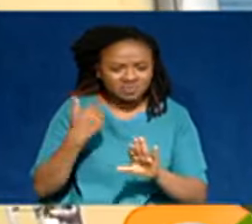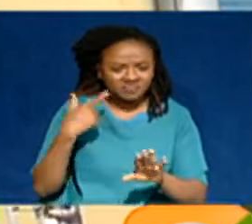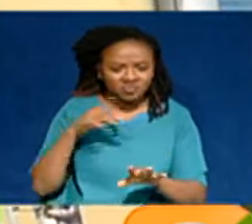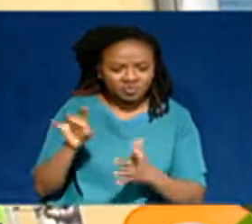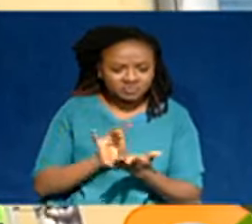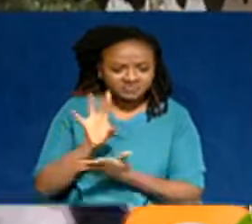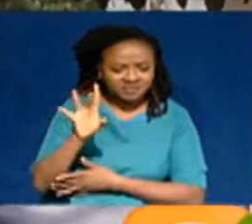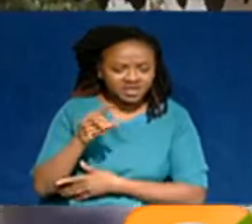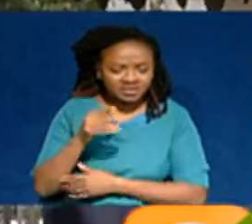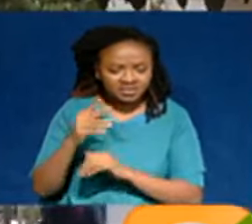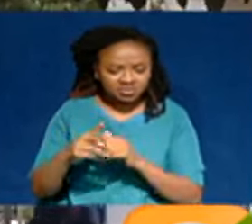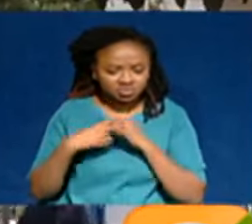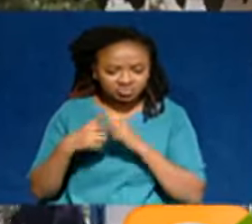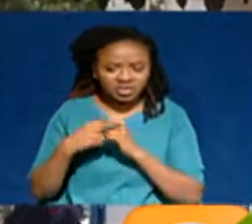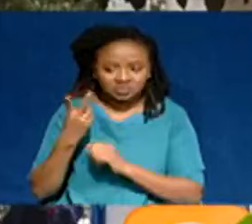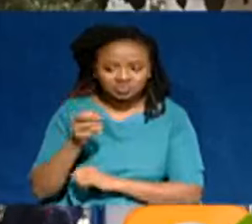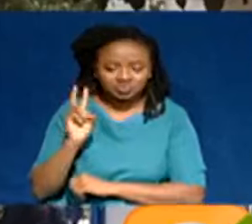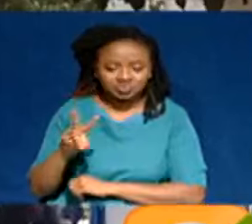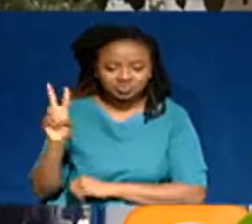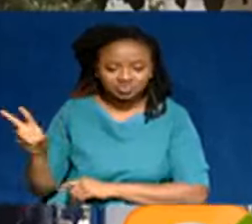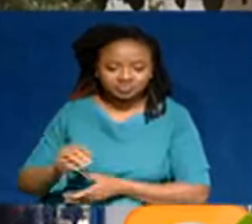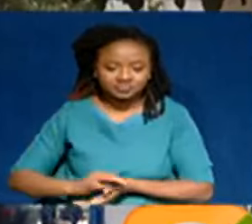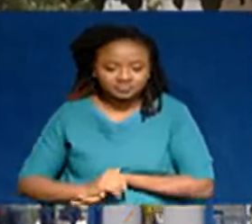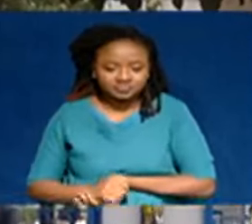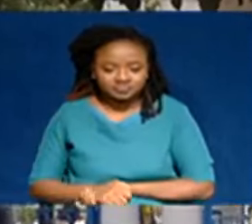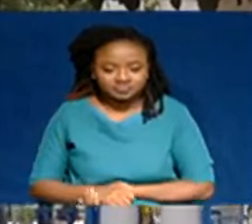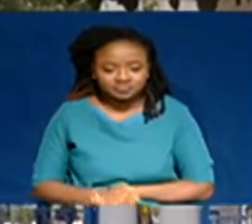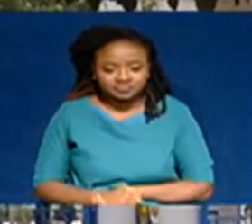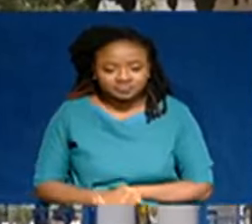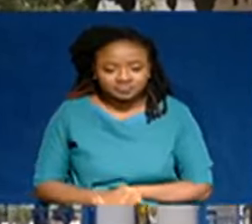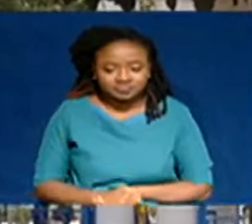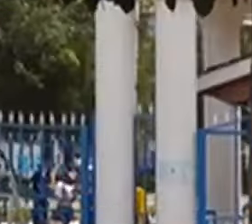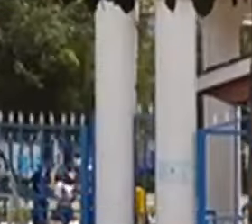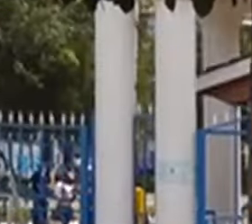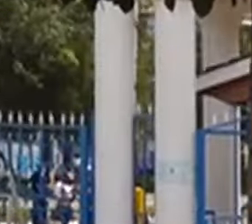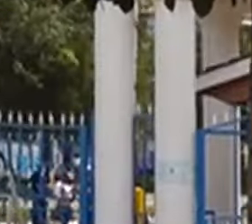dismissed in July 2022. Mary Muoki, Citizen TV.